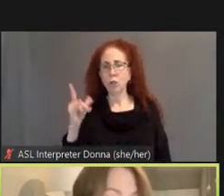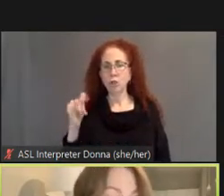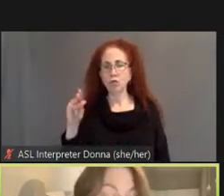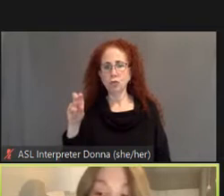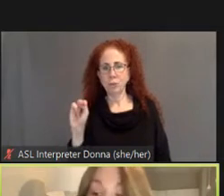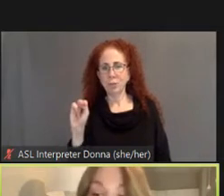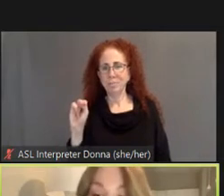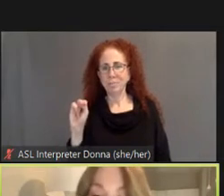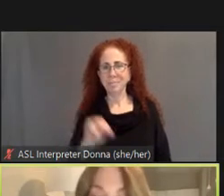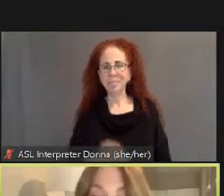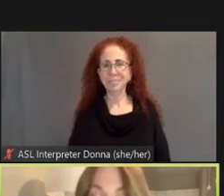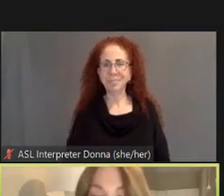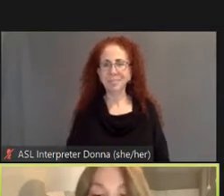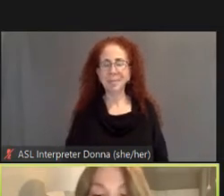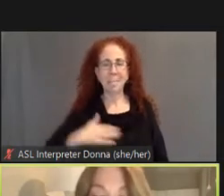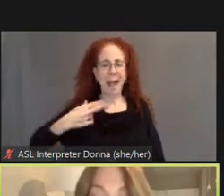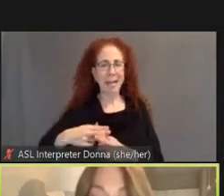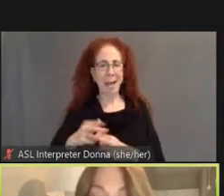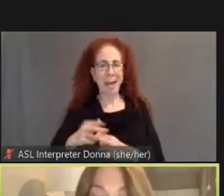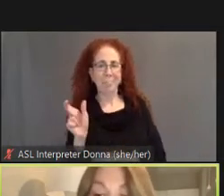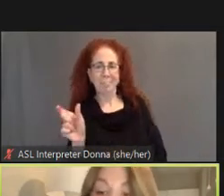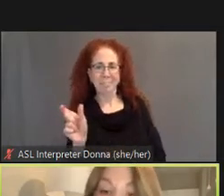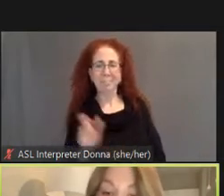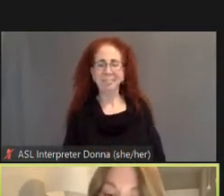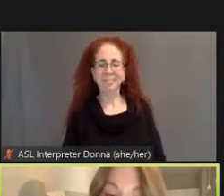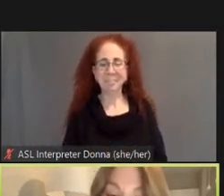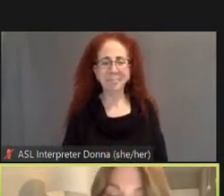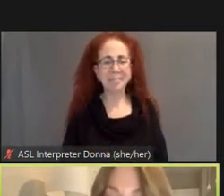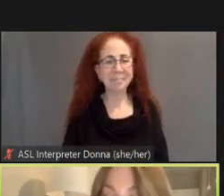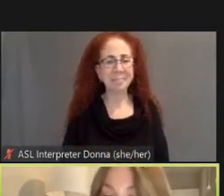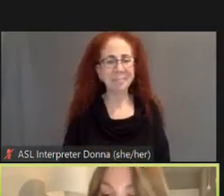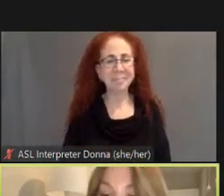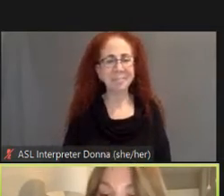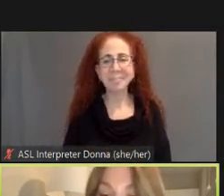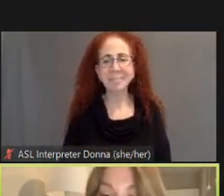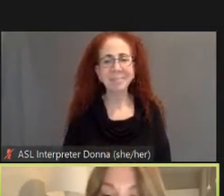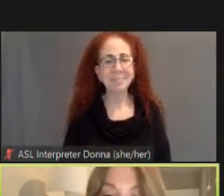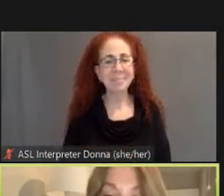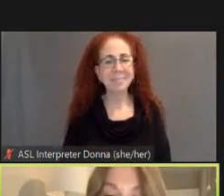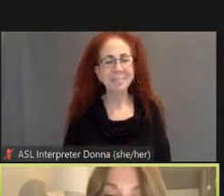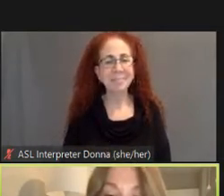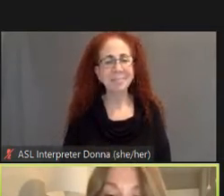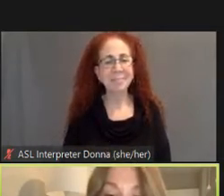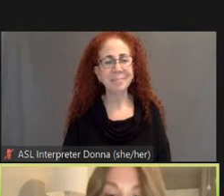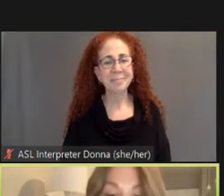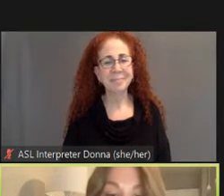on the left and my name, Nicole Sardella, on the right.